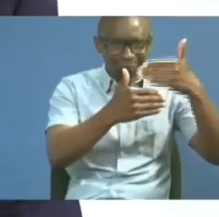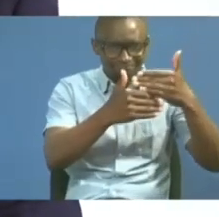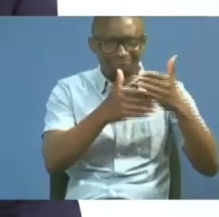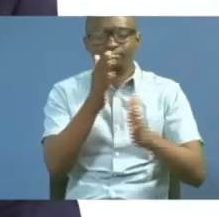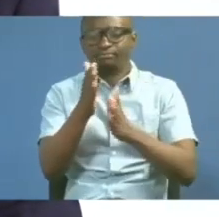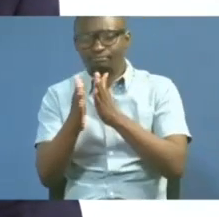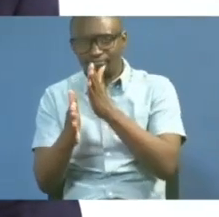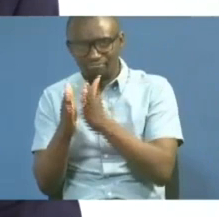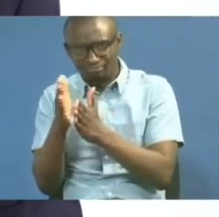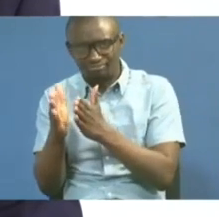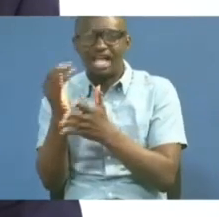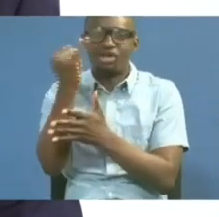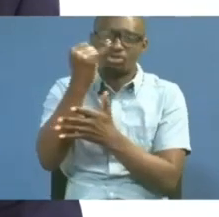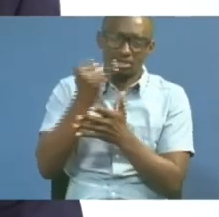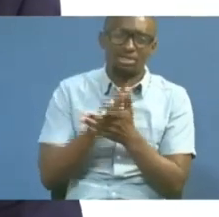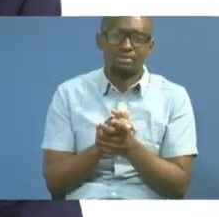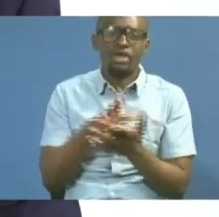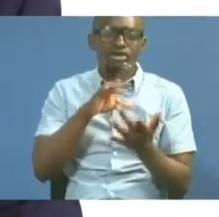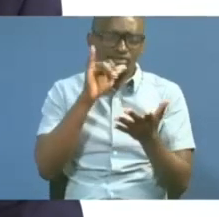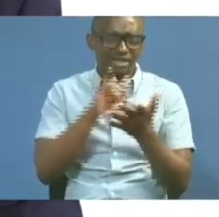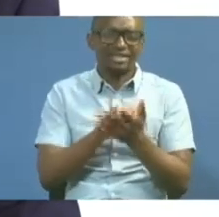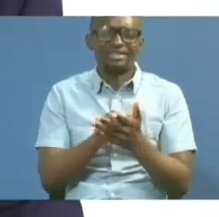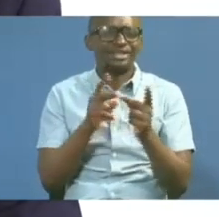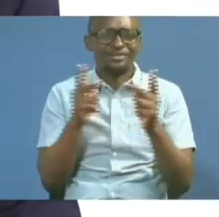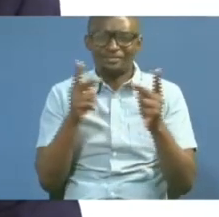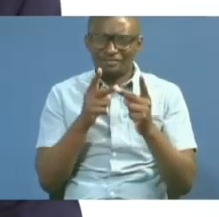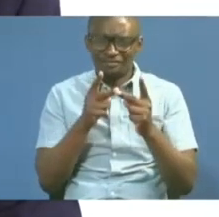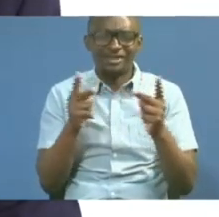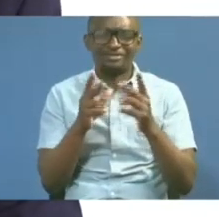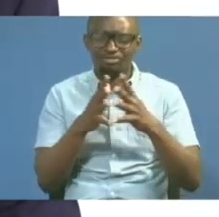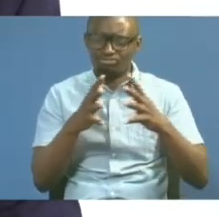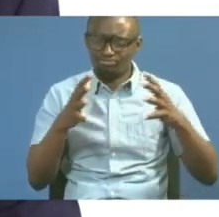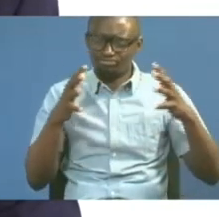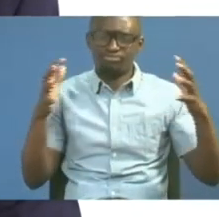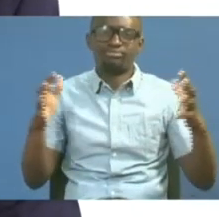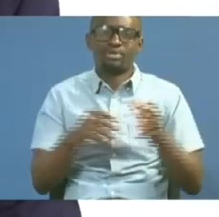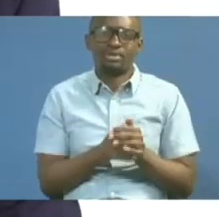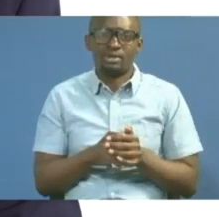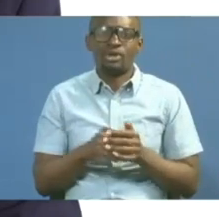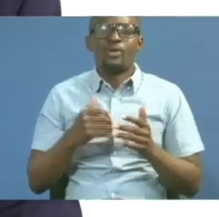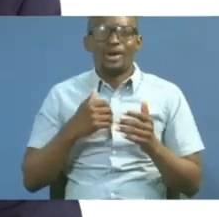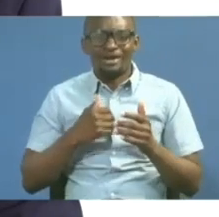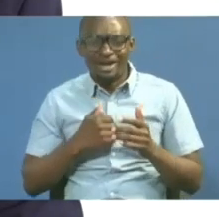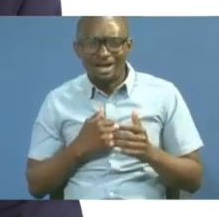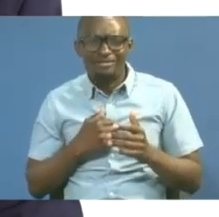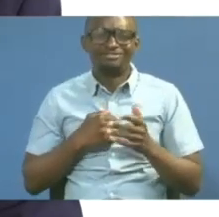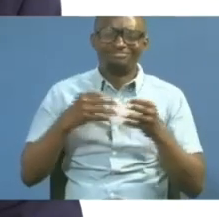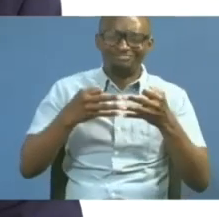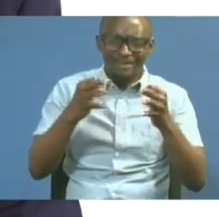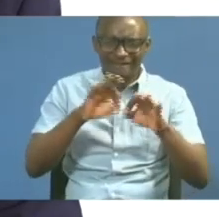construction, and real estate. You'll find that it is very, very intensive, very intensive. You'll